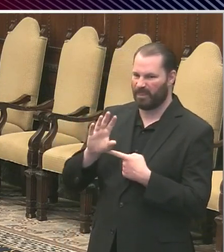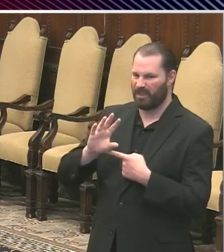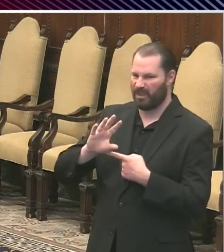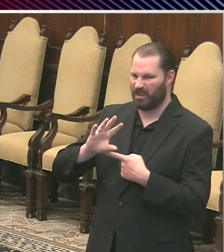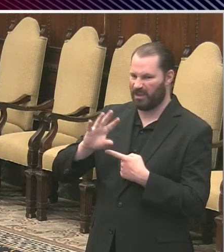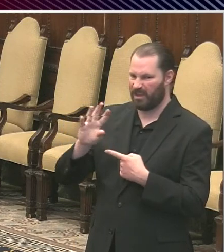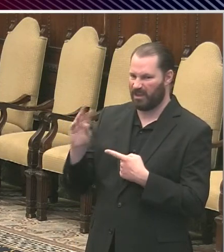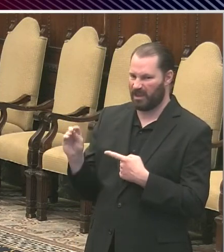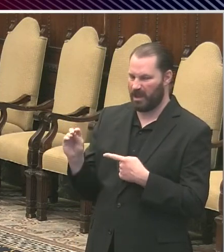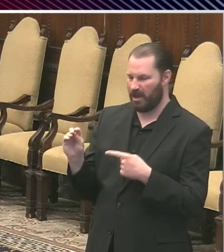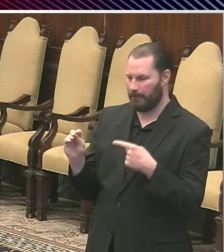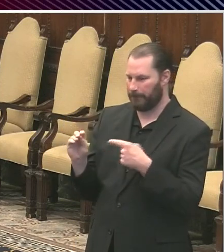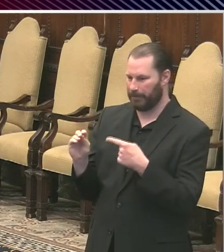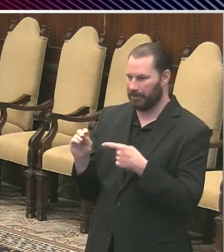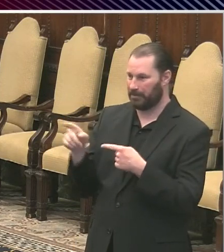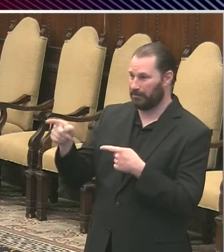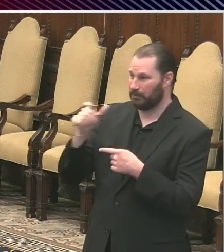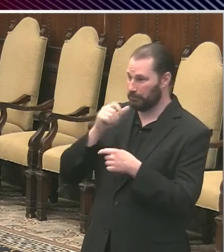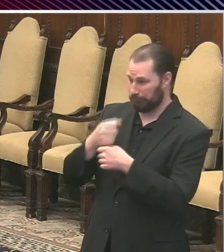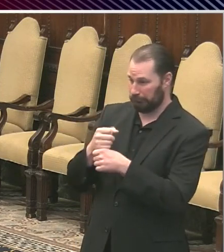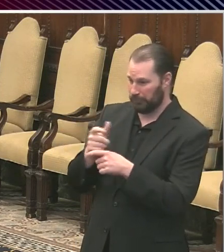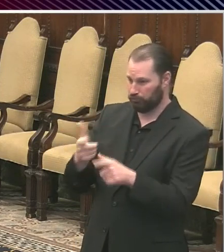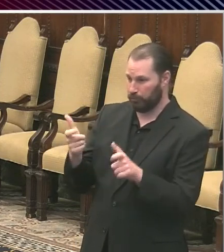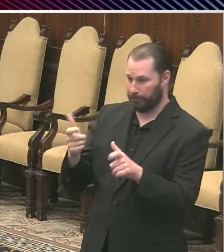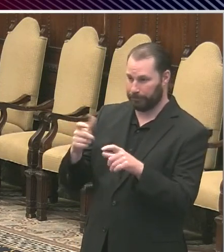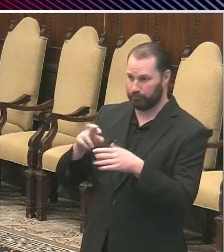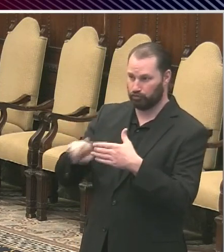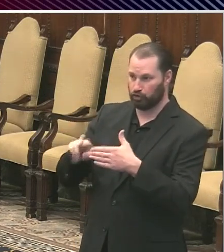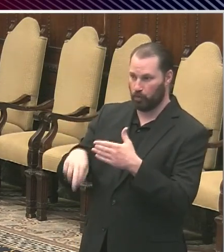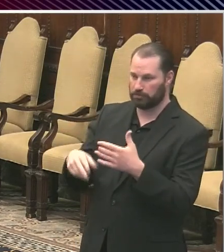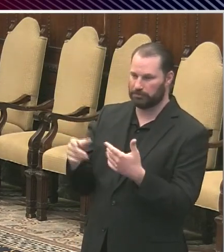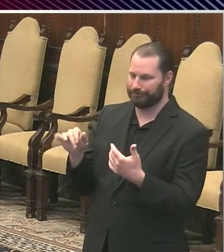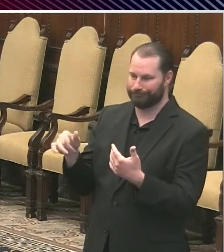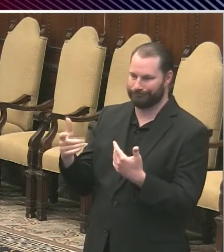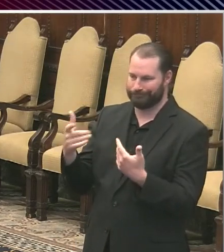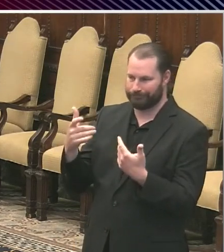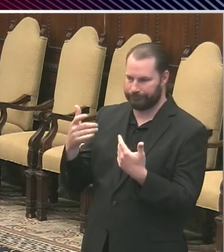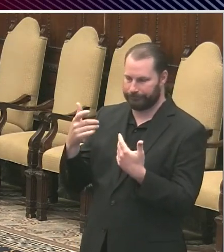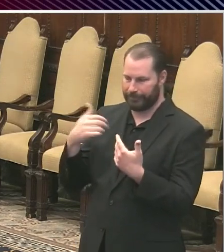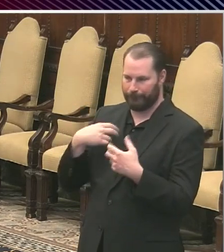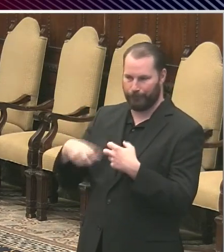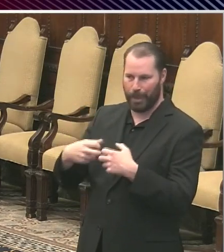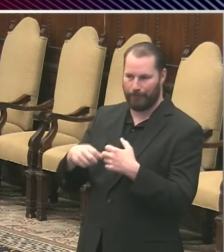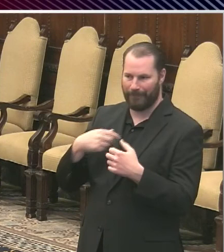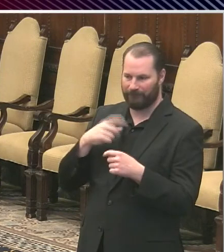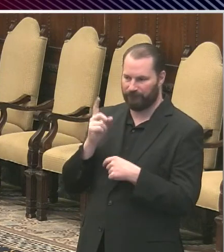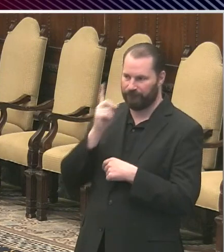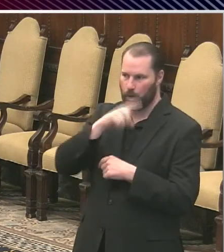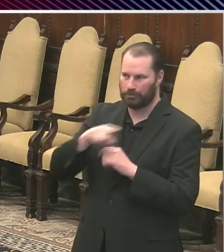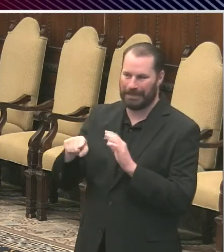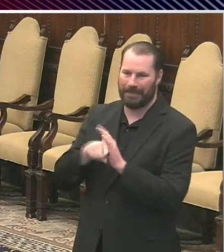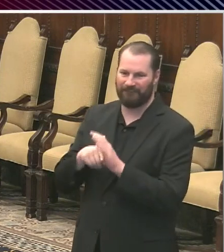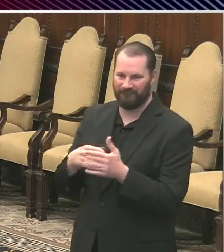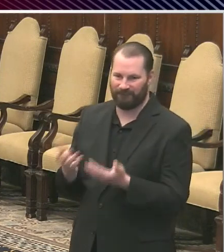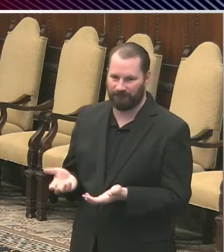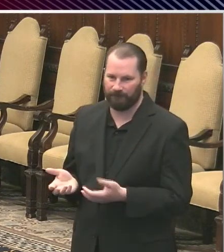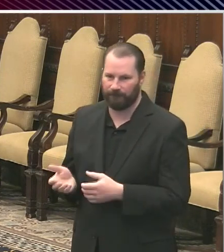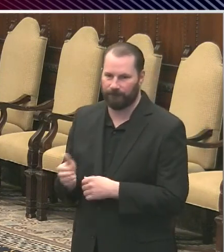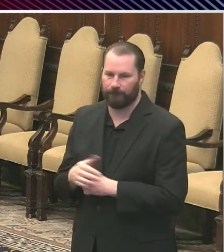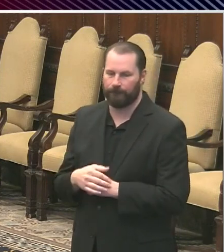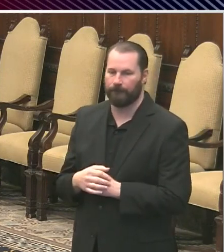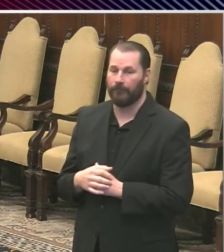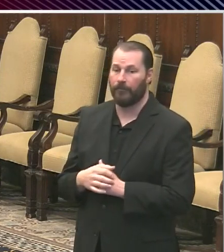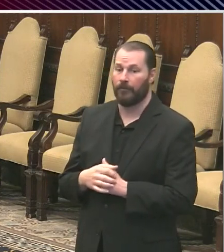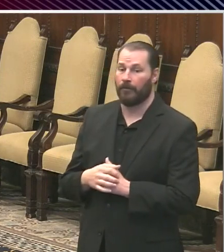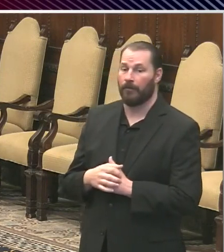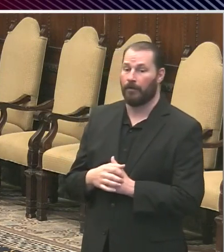out with instructions recently that said that after you take the swab, you should not put it into the liquid we ordinarily put it into, which is called transport media,